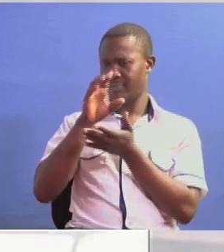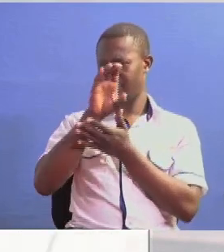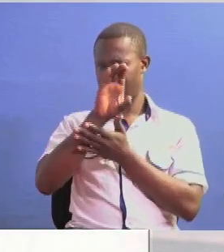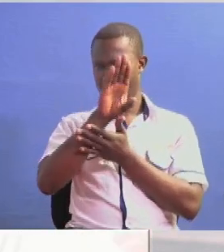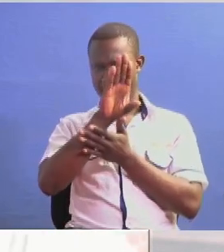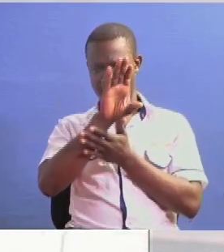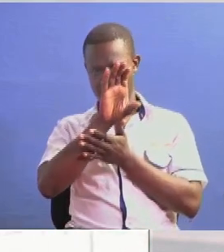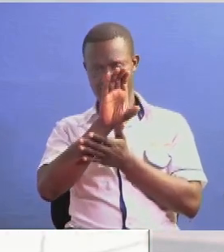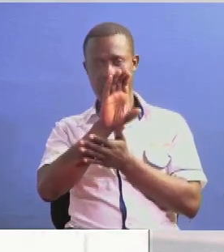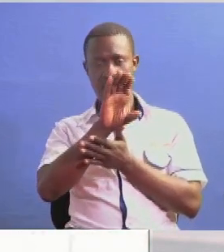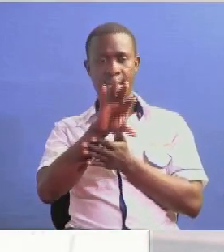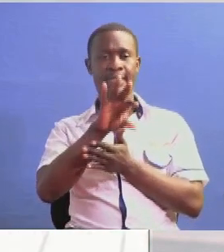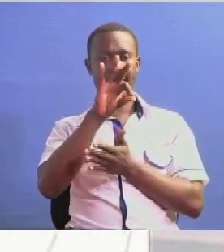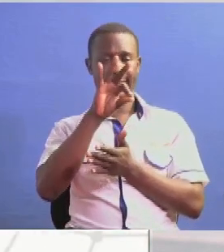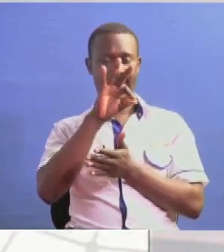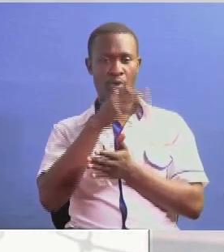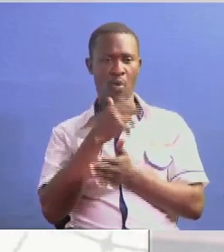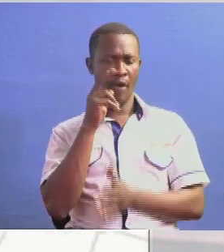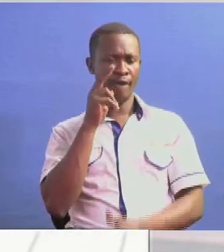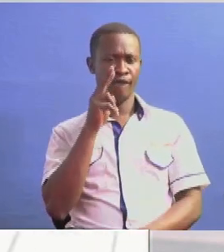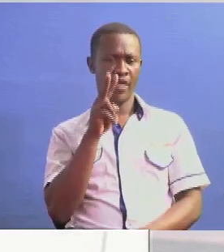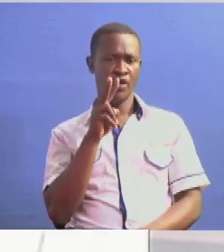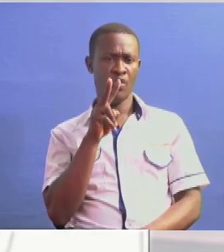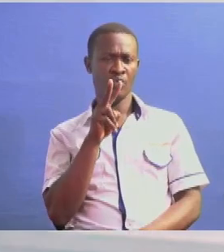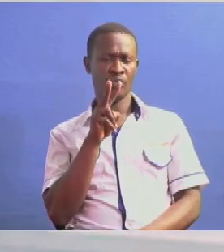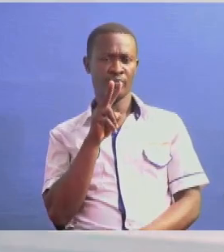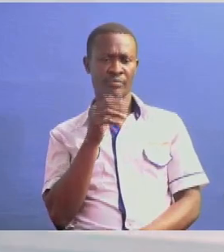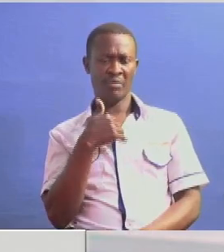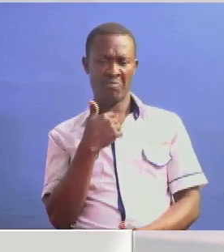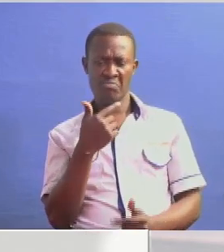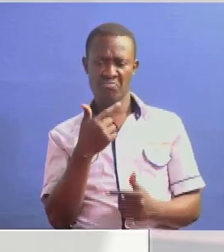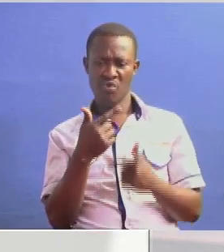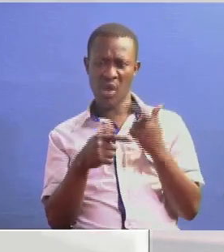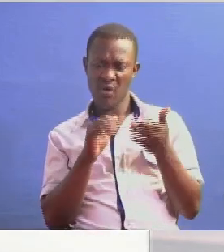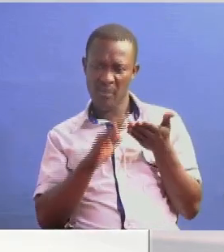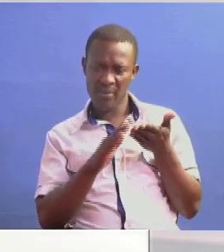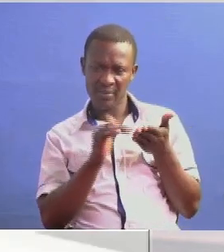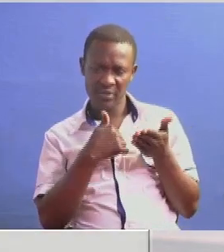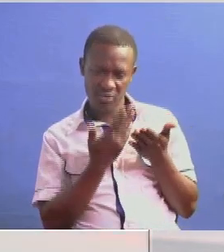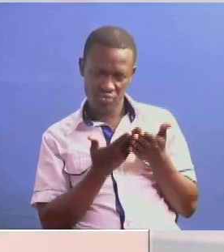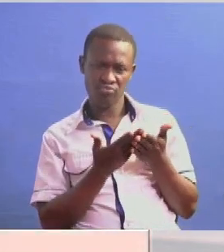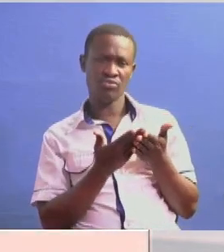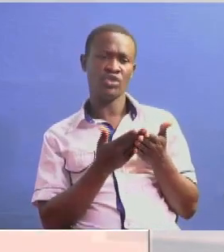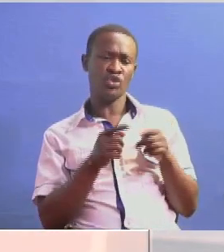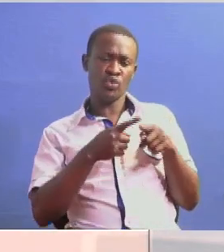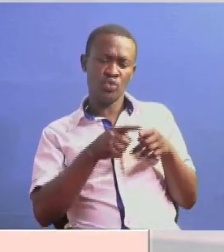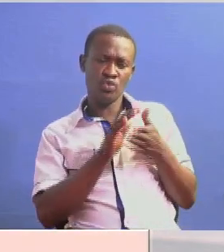let me get your view on this. Do you think maybe we rushed too soon to actually implement